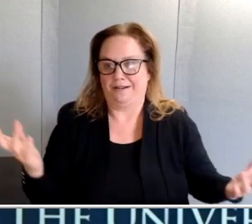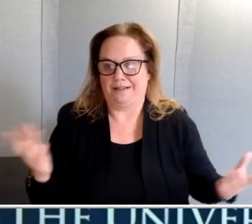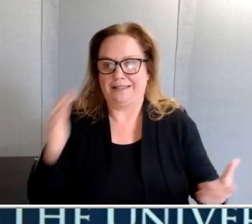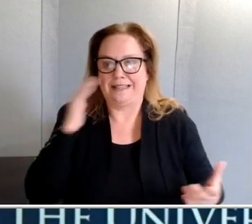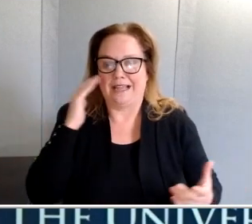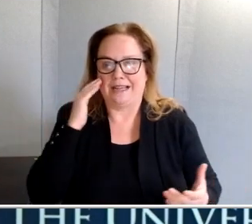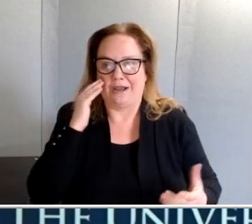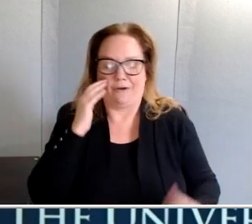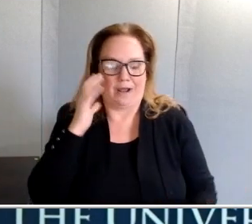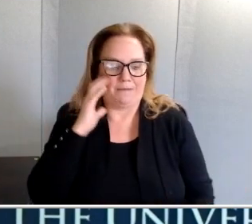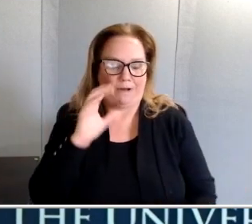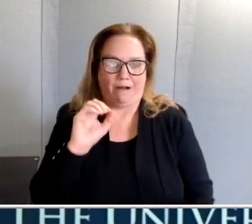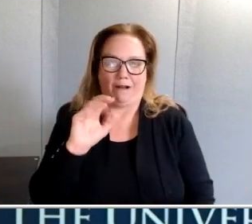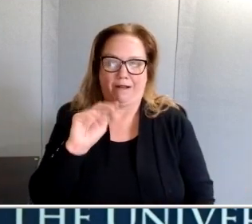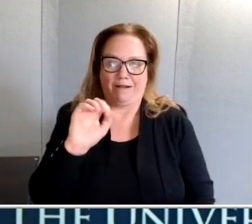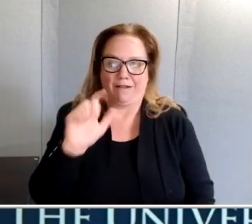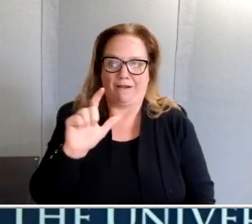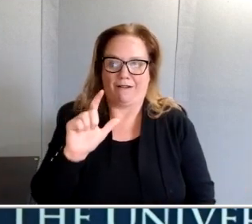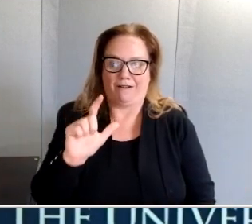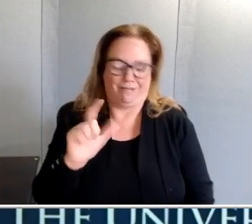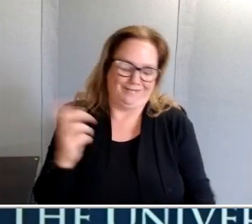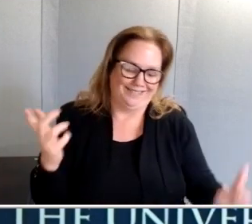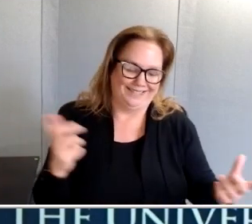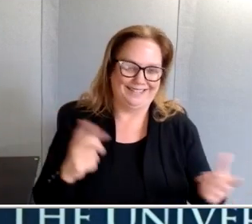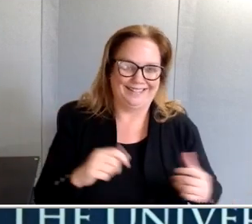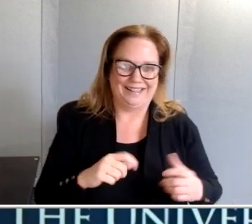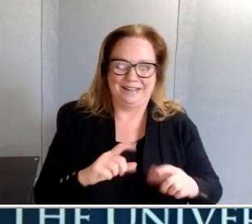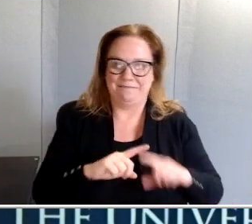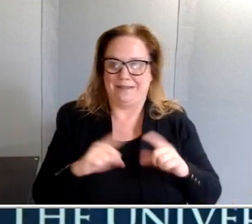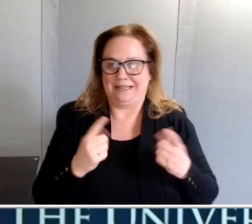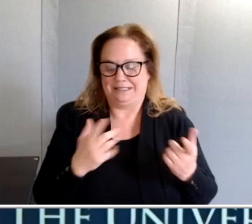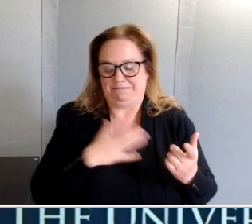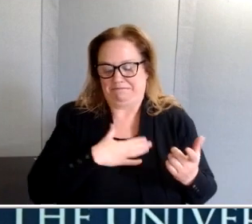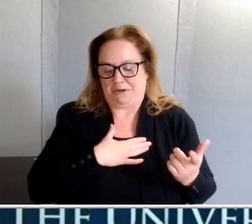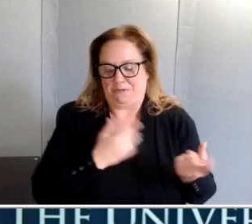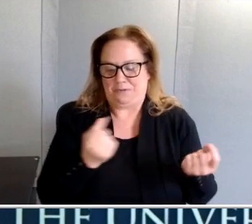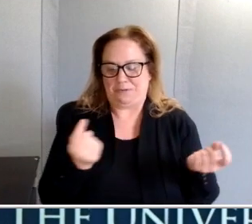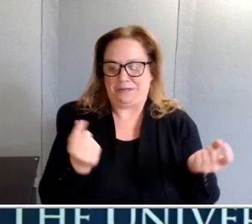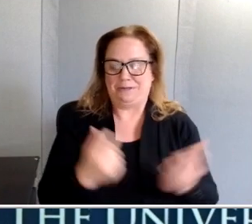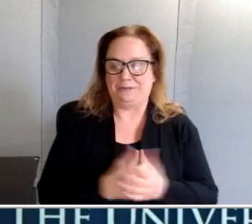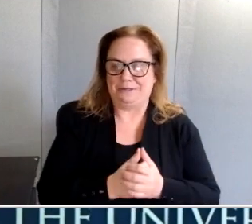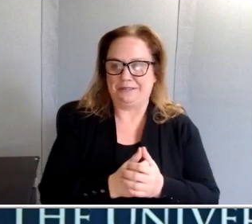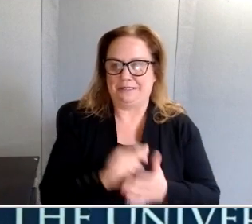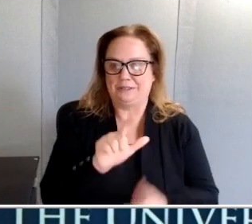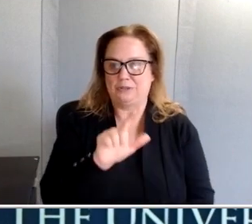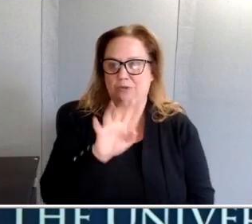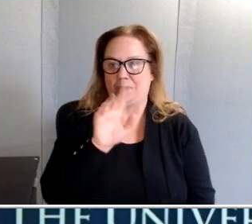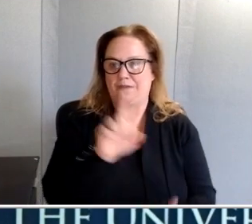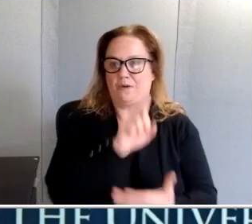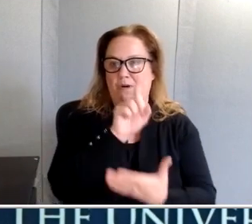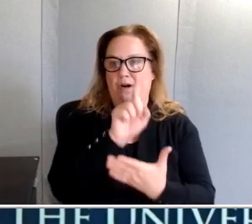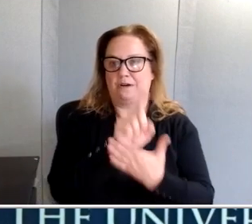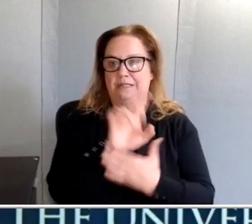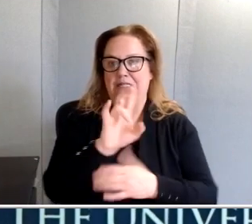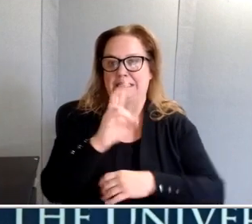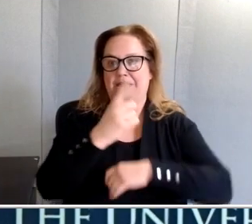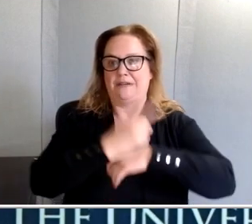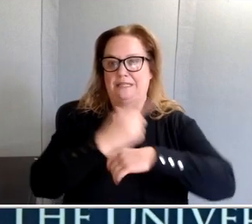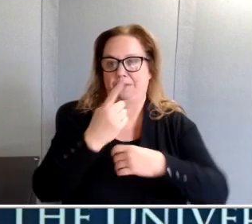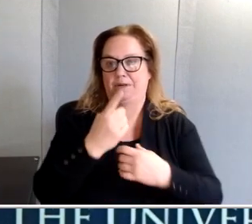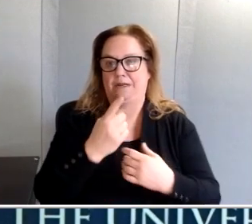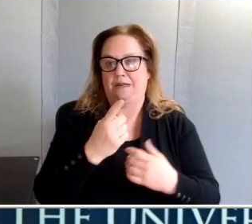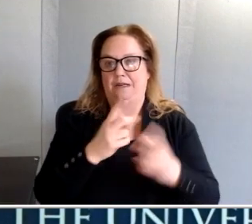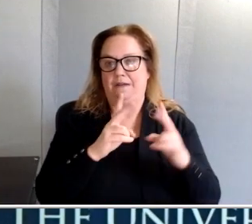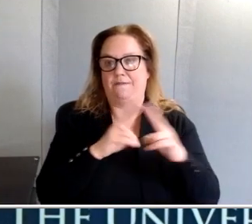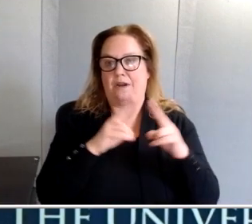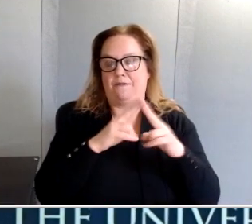on call and they have to call. But it's what we do, right? It's a 24-hour, 7 days a week. These are very, very